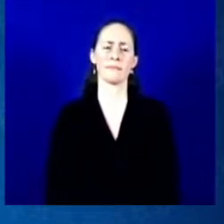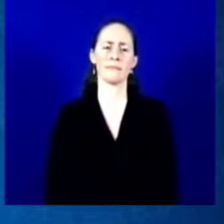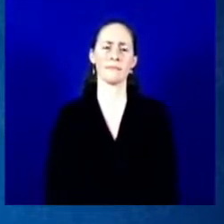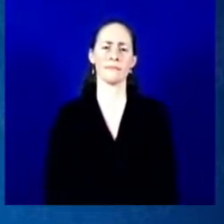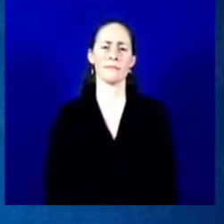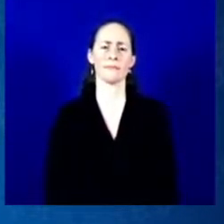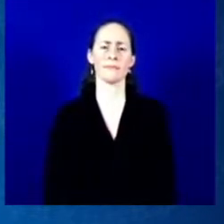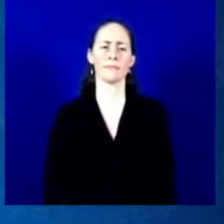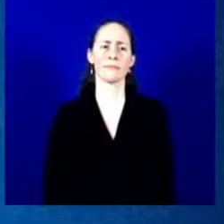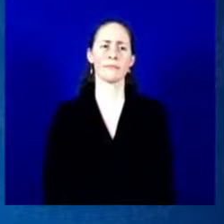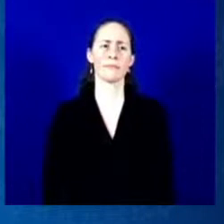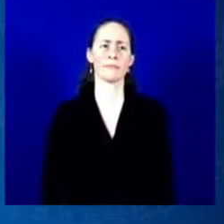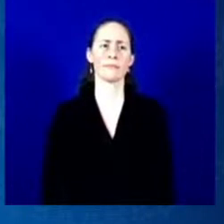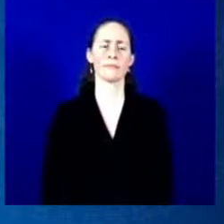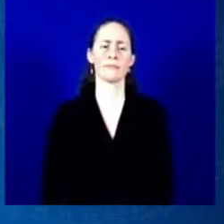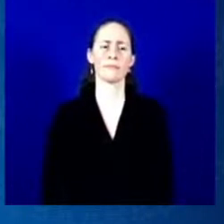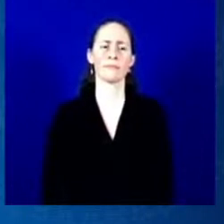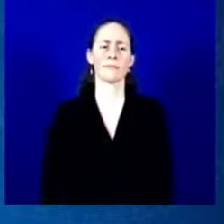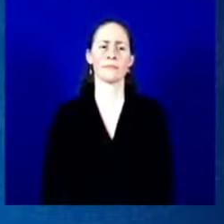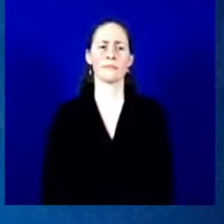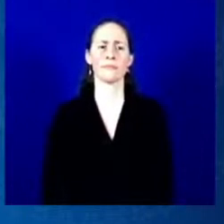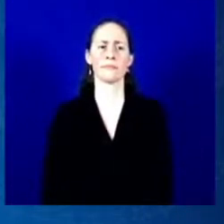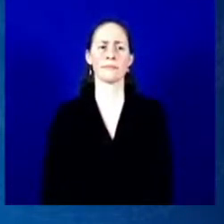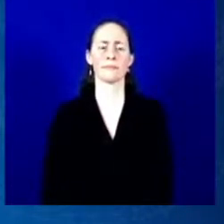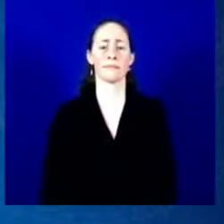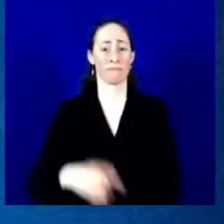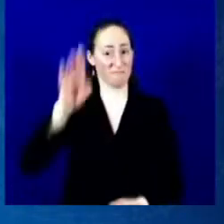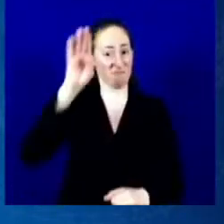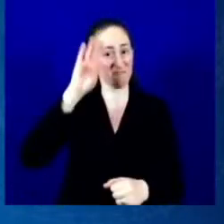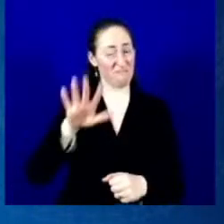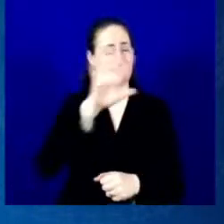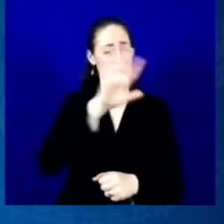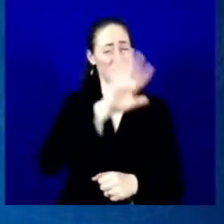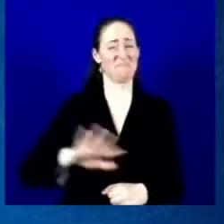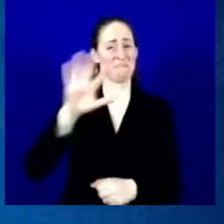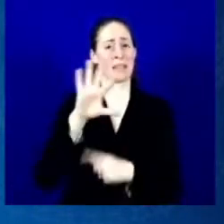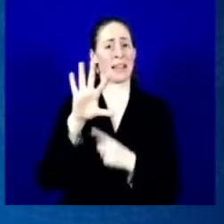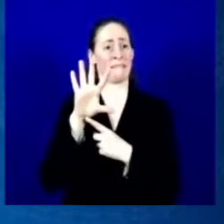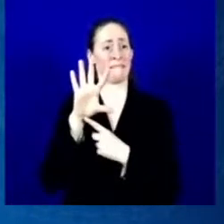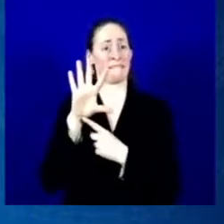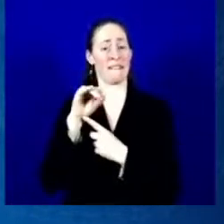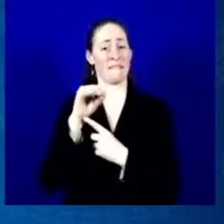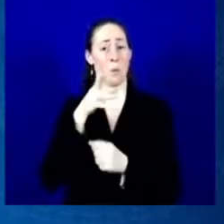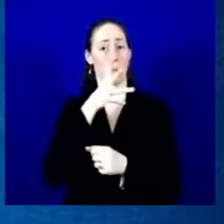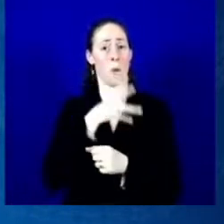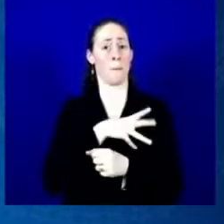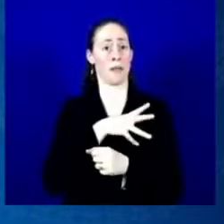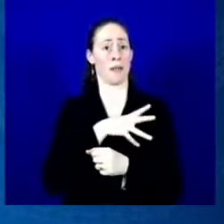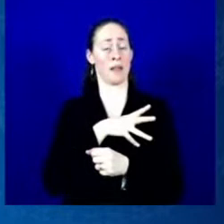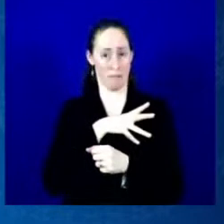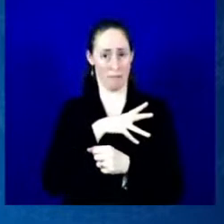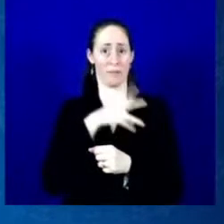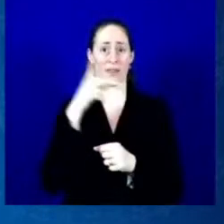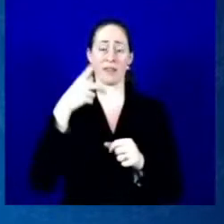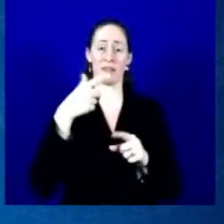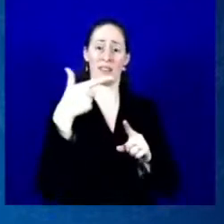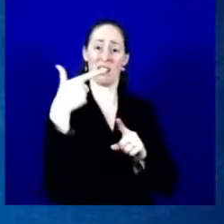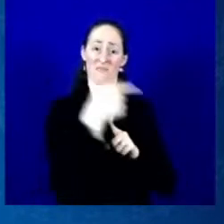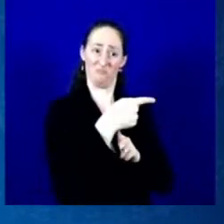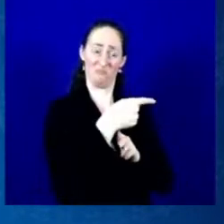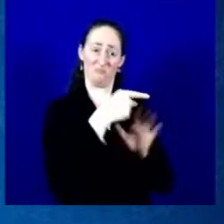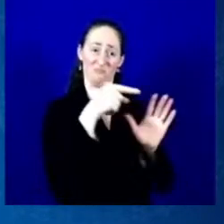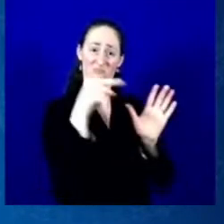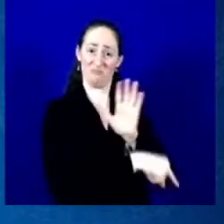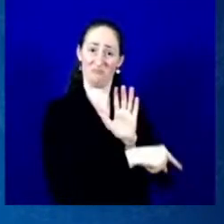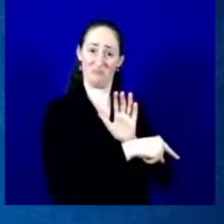women are shot and killed by an intimate partner every month in America.